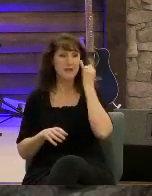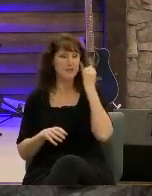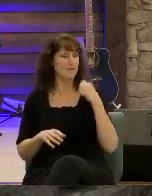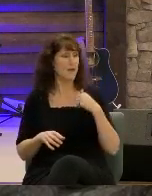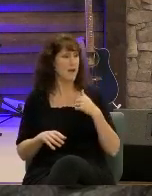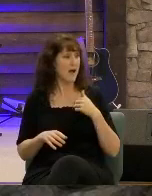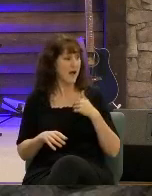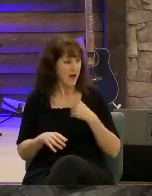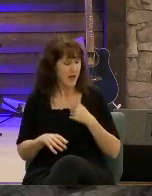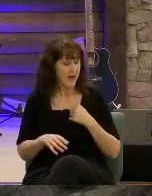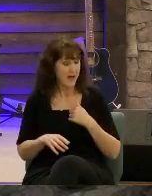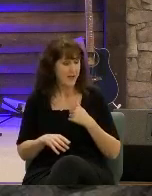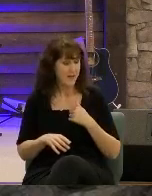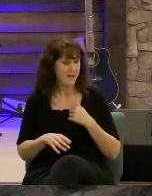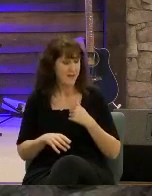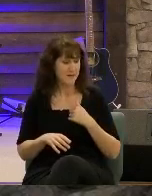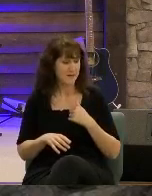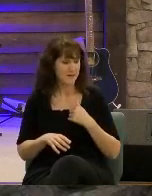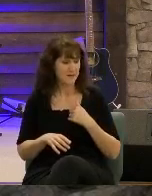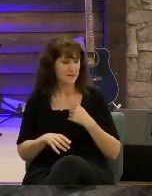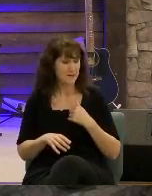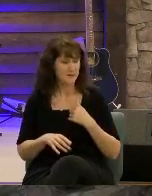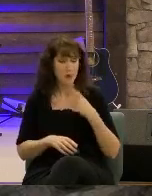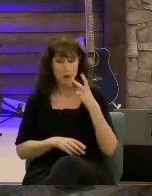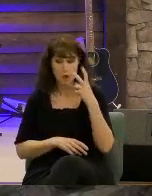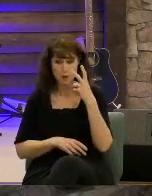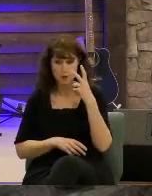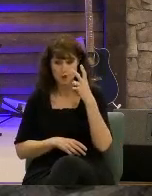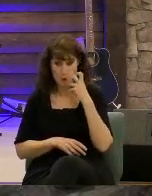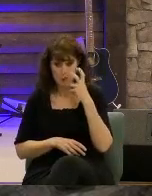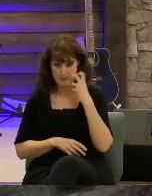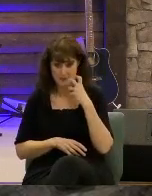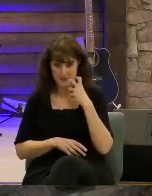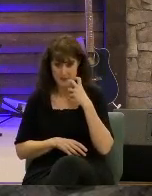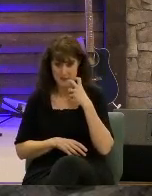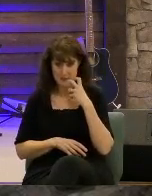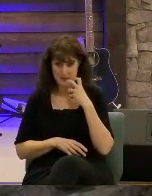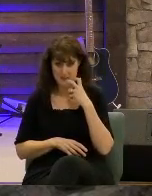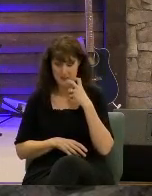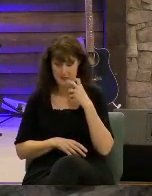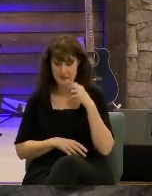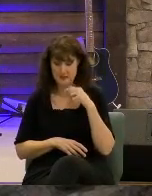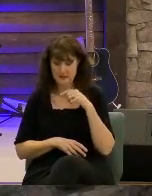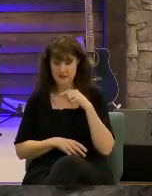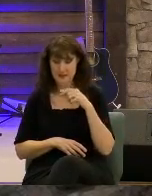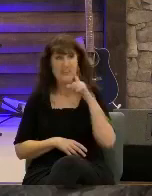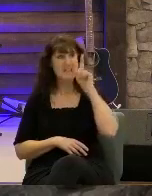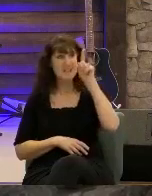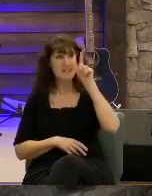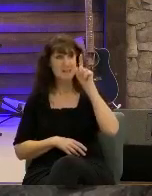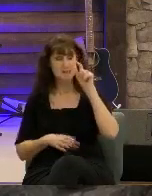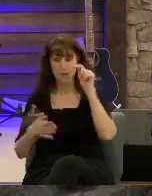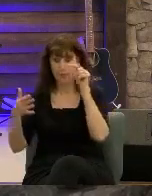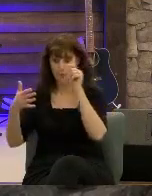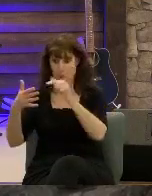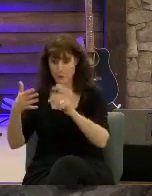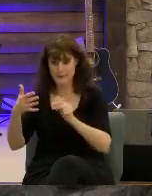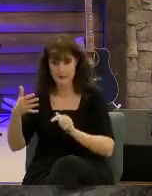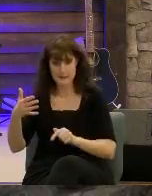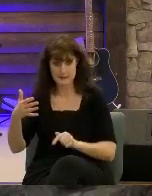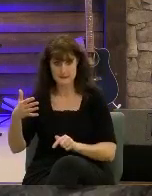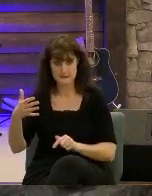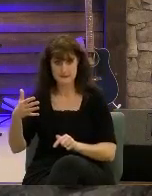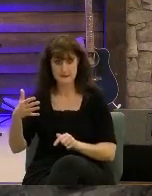But if I don't believe that He is the things that I just told you, there is no power. There's no power. But if we